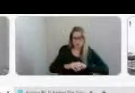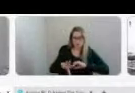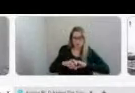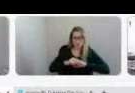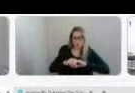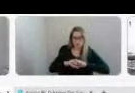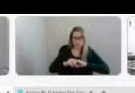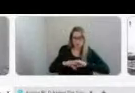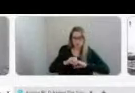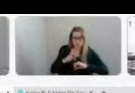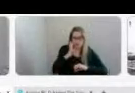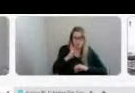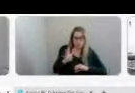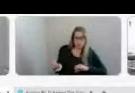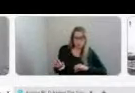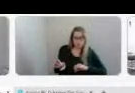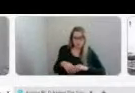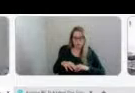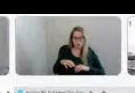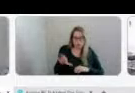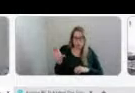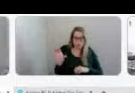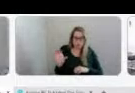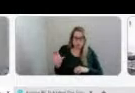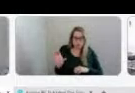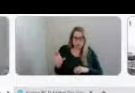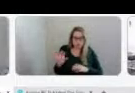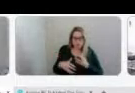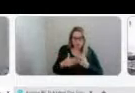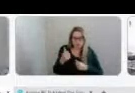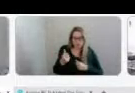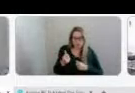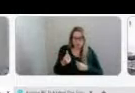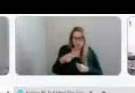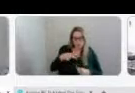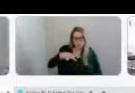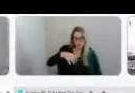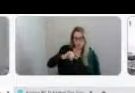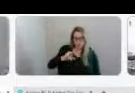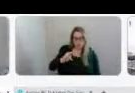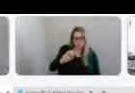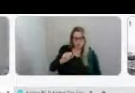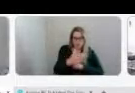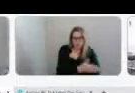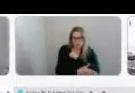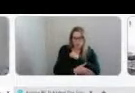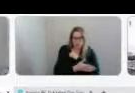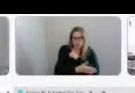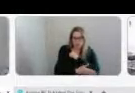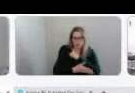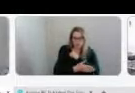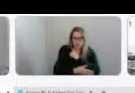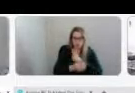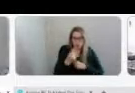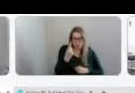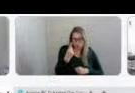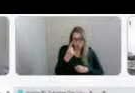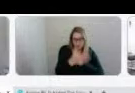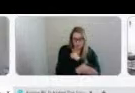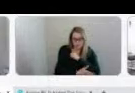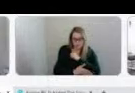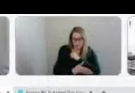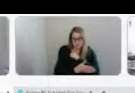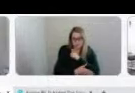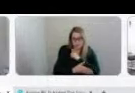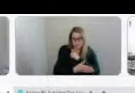majorities the punchline is pima county is one of these counties we were